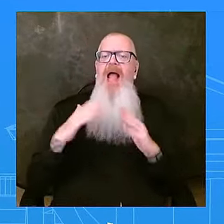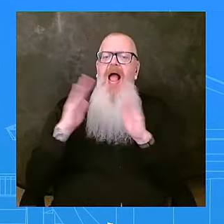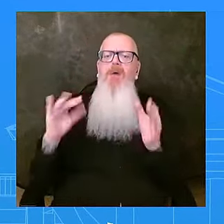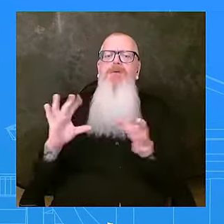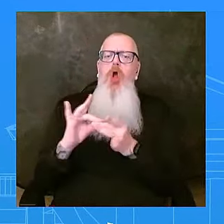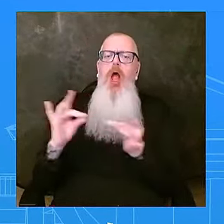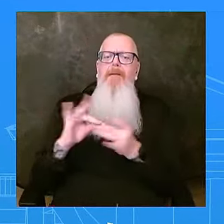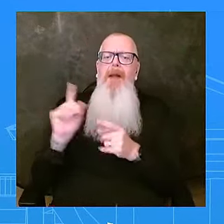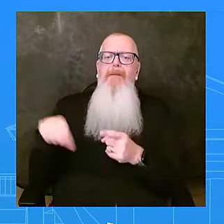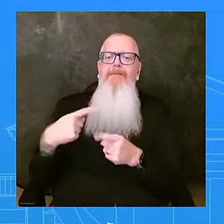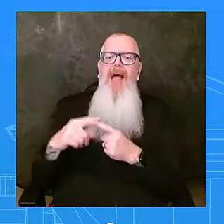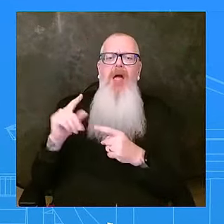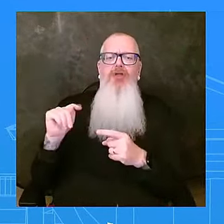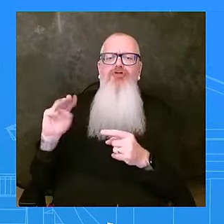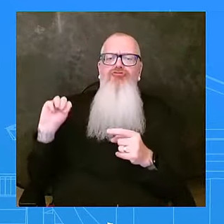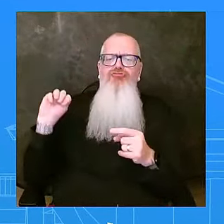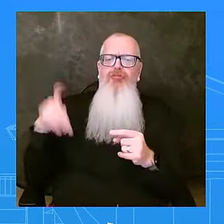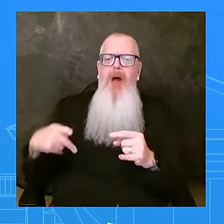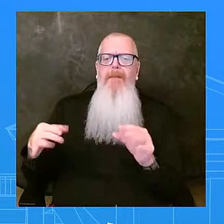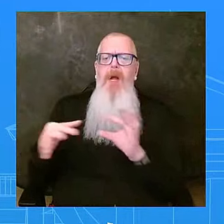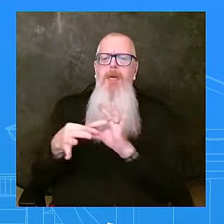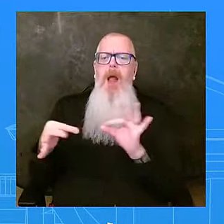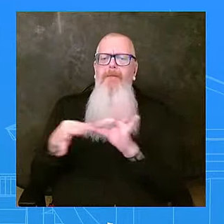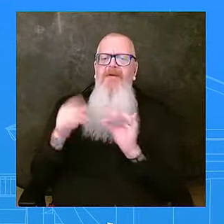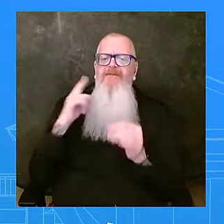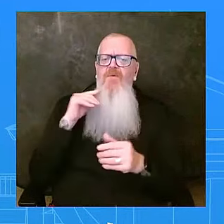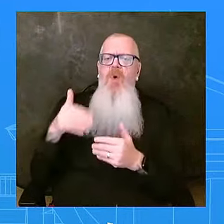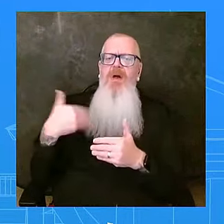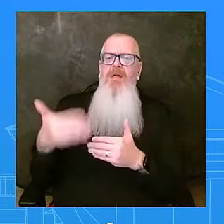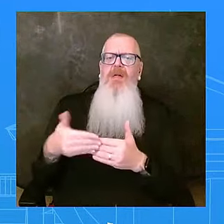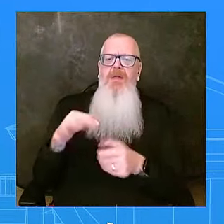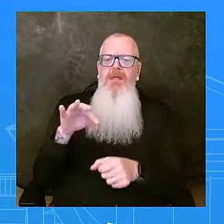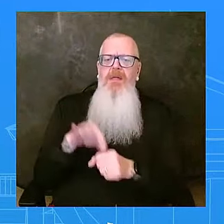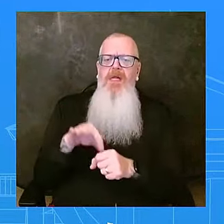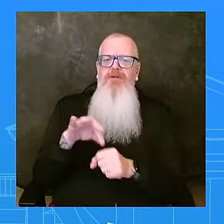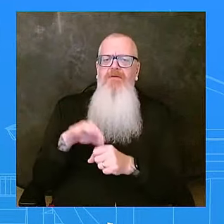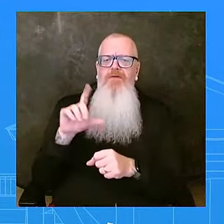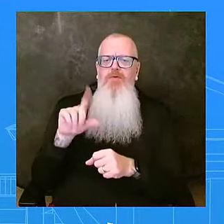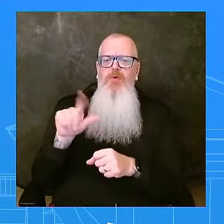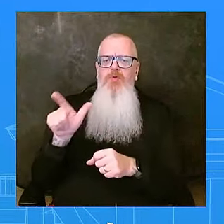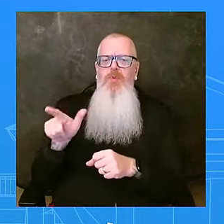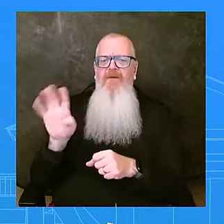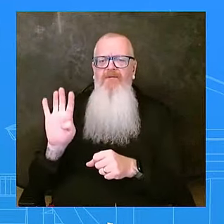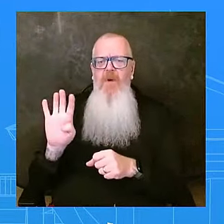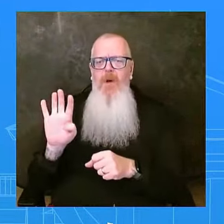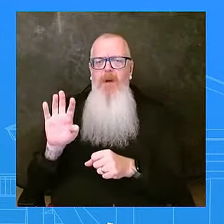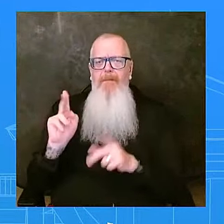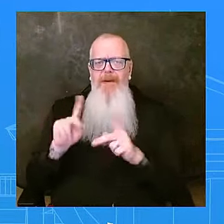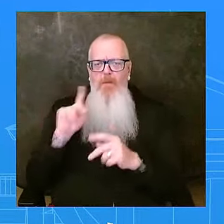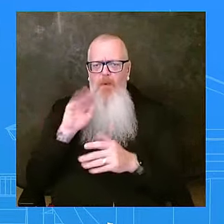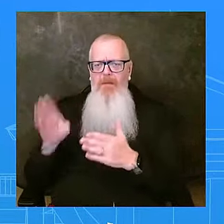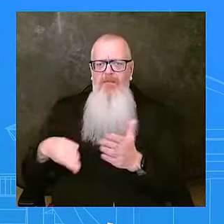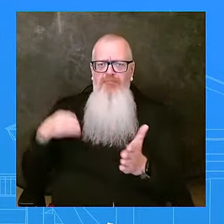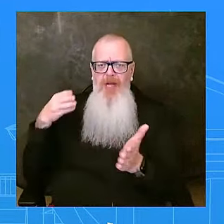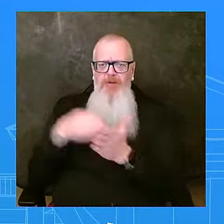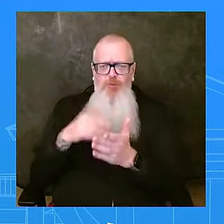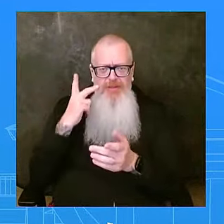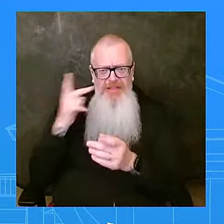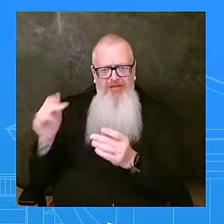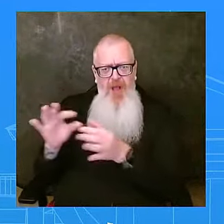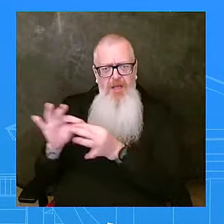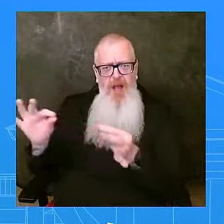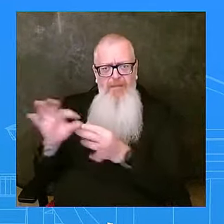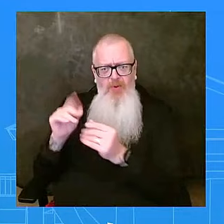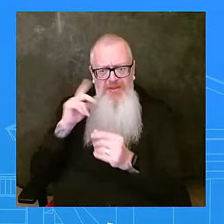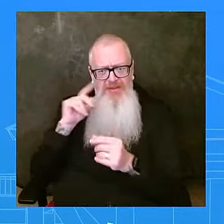in 2020 and 2024 will be prosecuted to the fullest extent of the law. Have you seen those comments? Has the president seen those comments? And what do you make of them? I